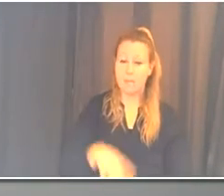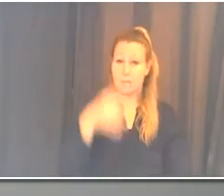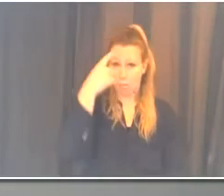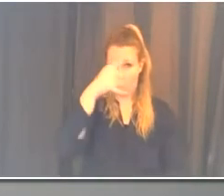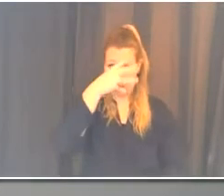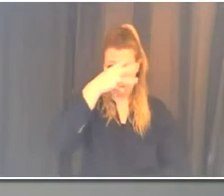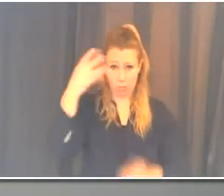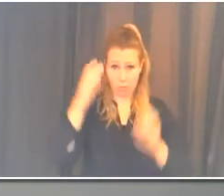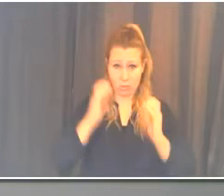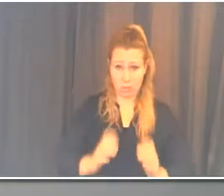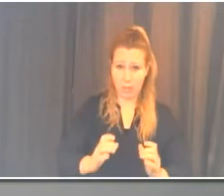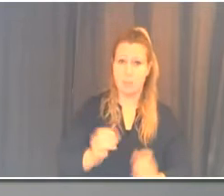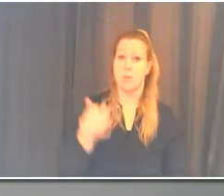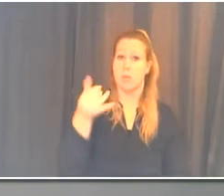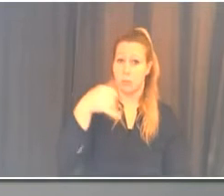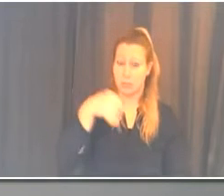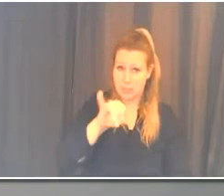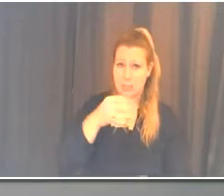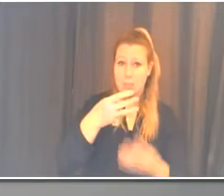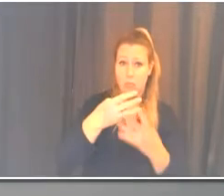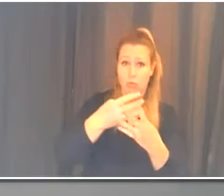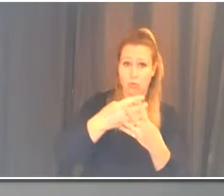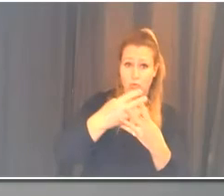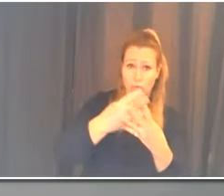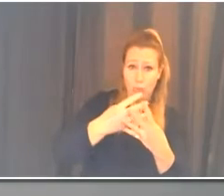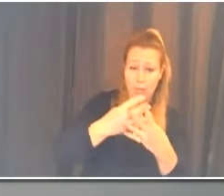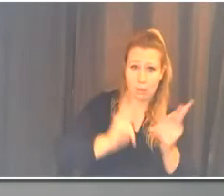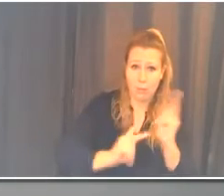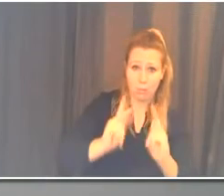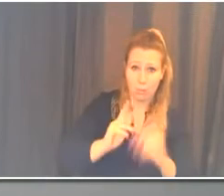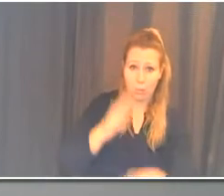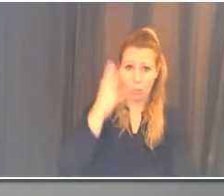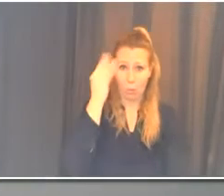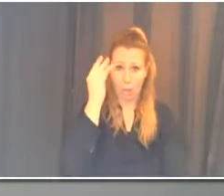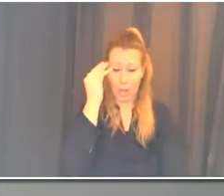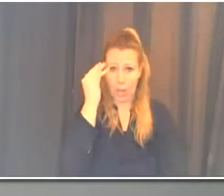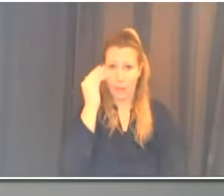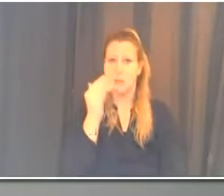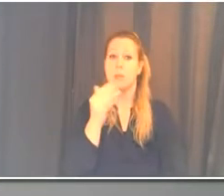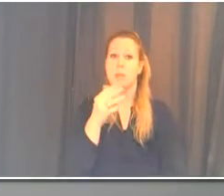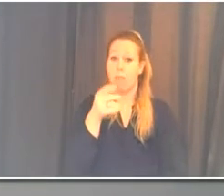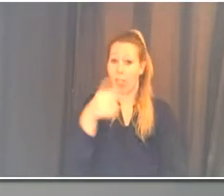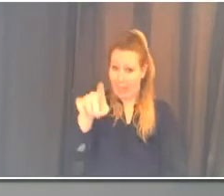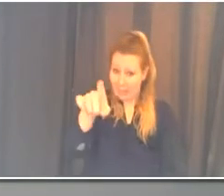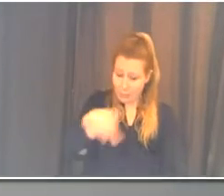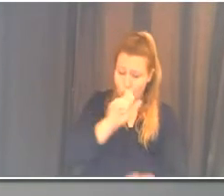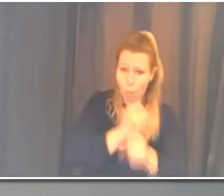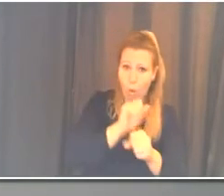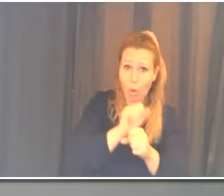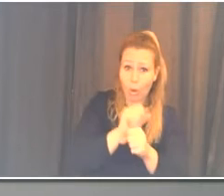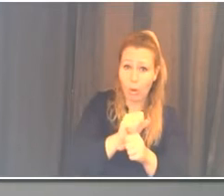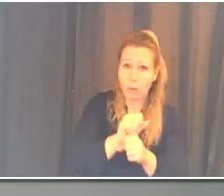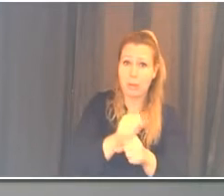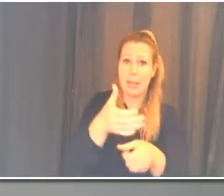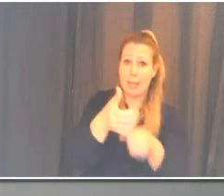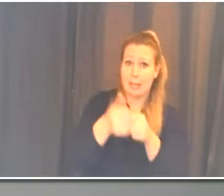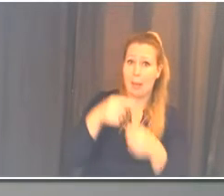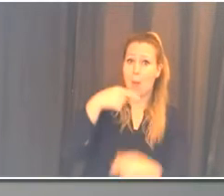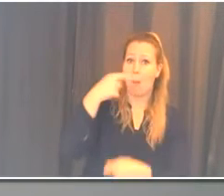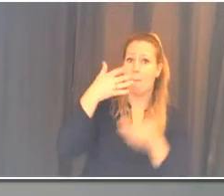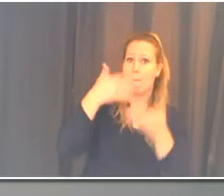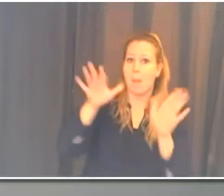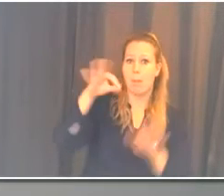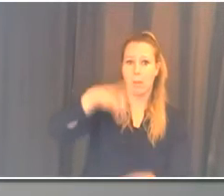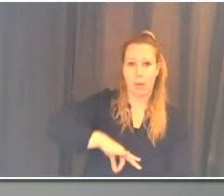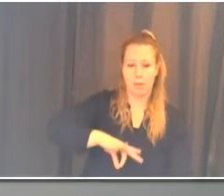their family or they have no support networks in part because the abuser created a situation where they were